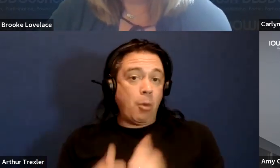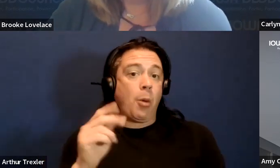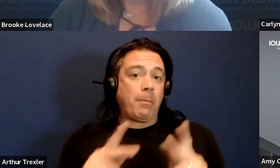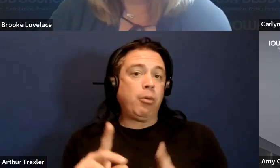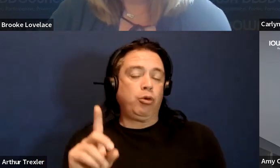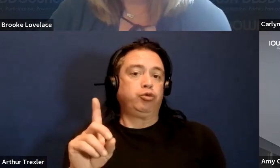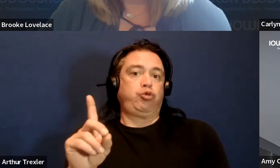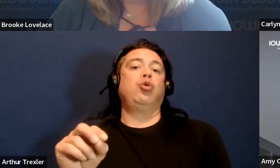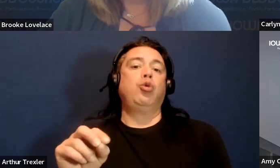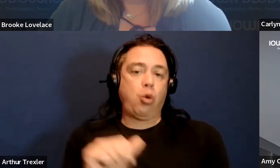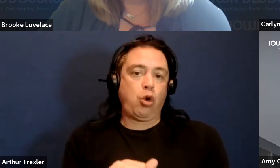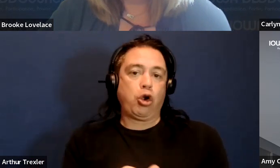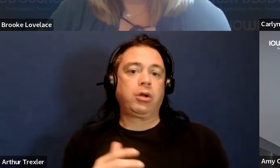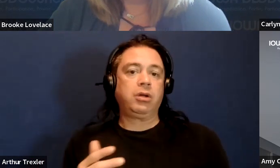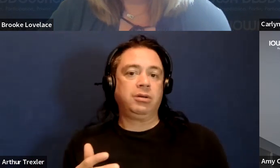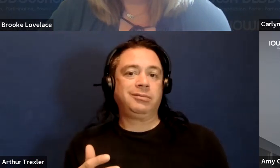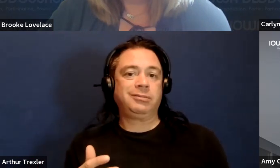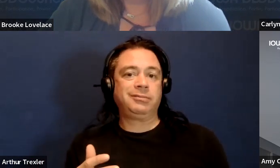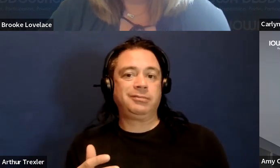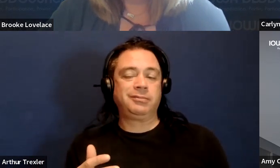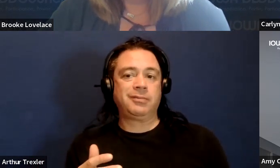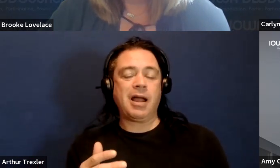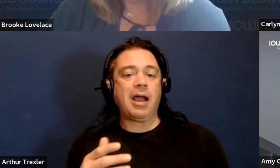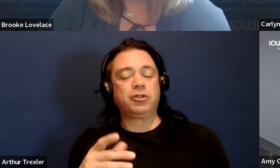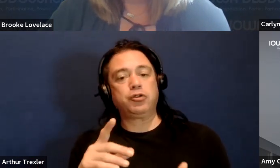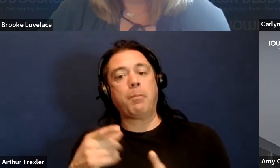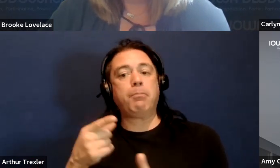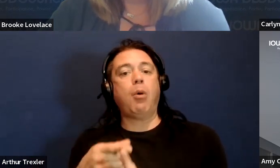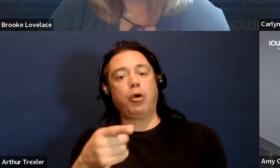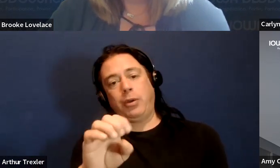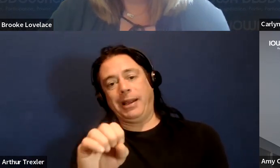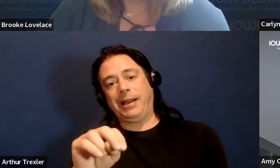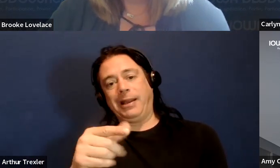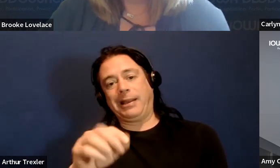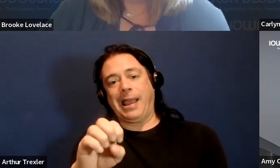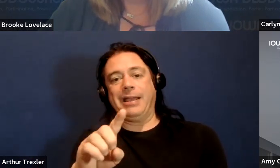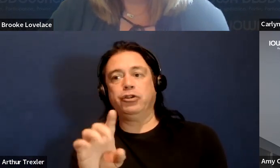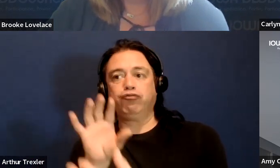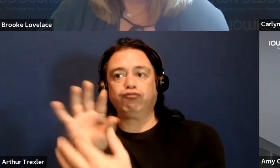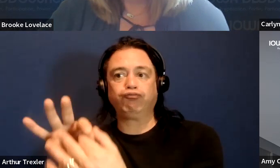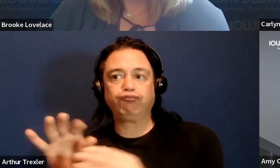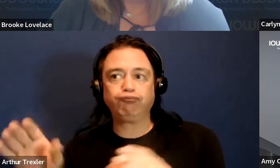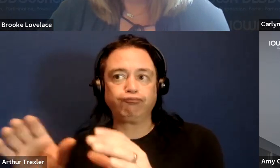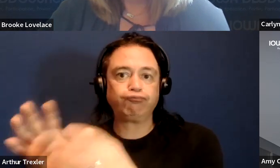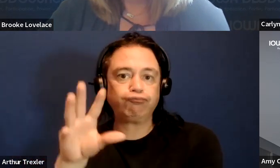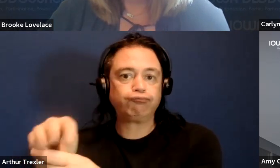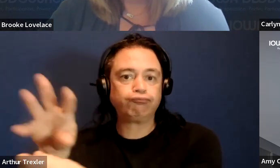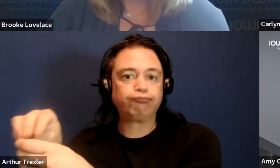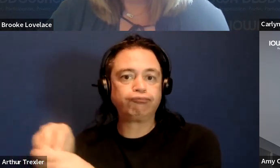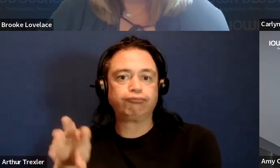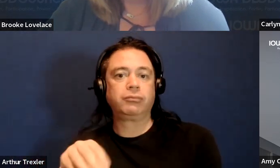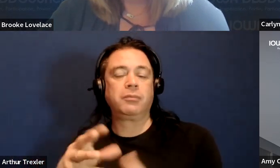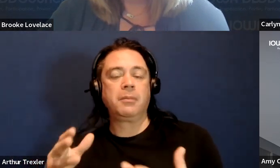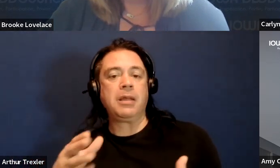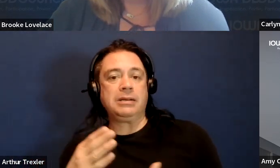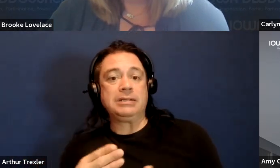It's a matter of whether you would or are engaged. It's a matter of whether you would, somebody would have